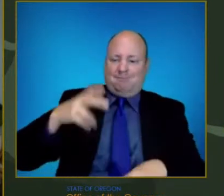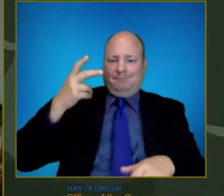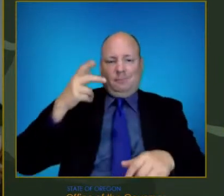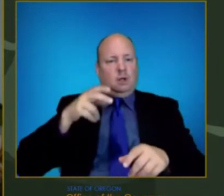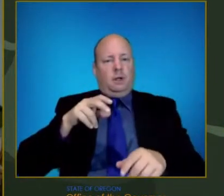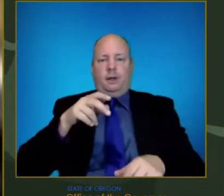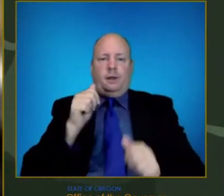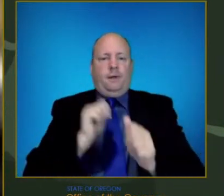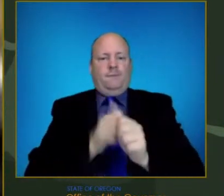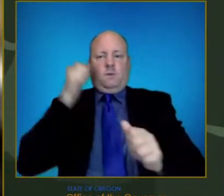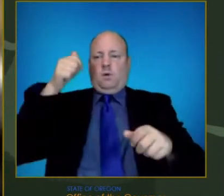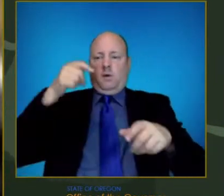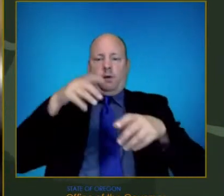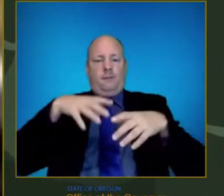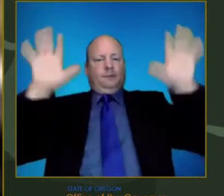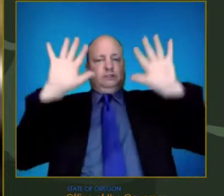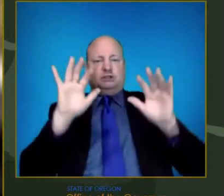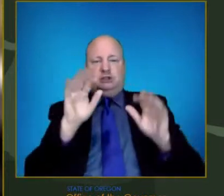Jean.